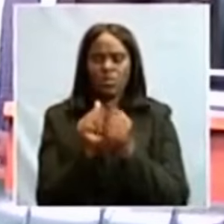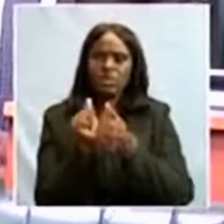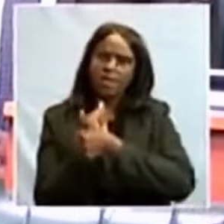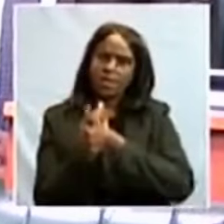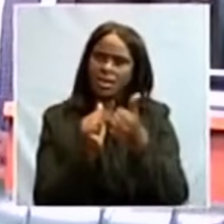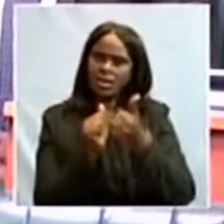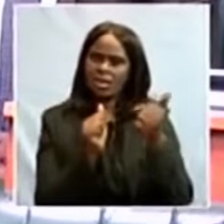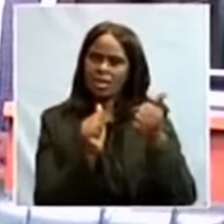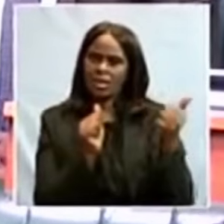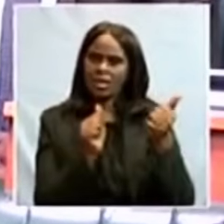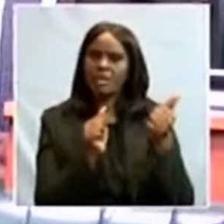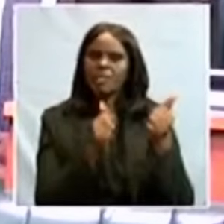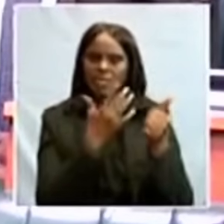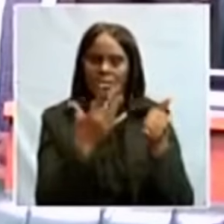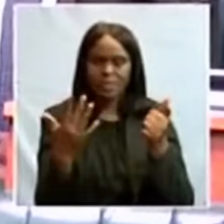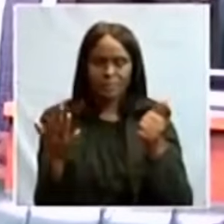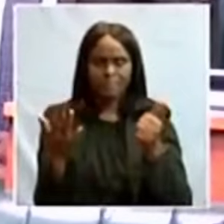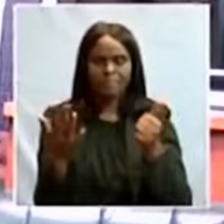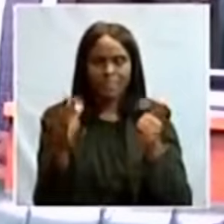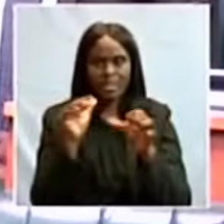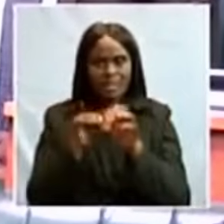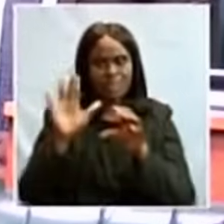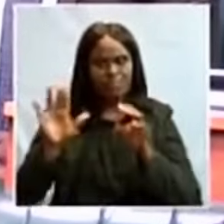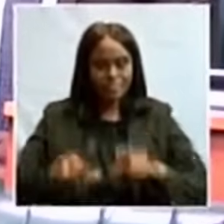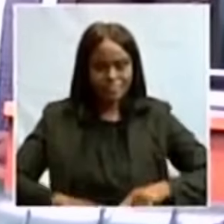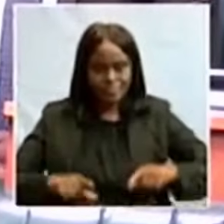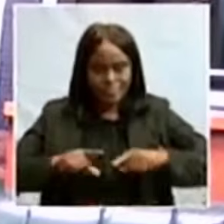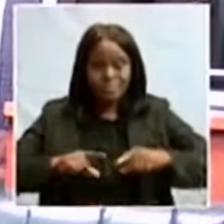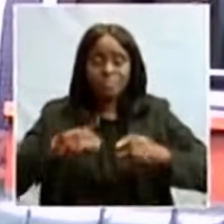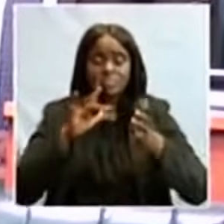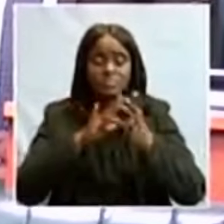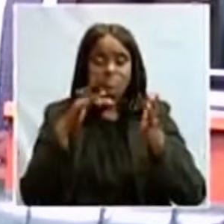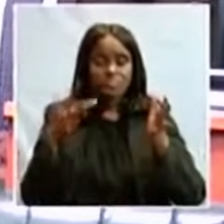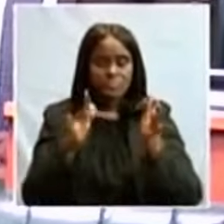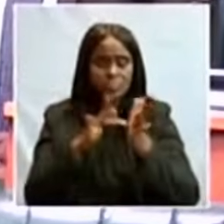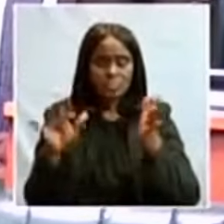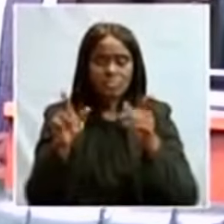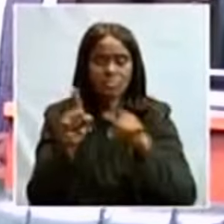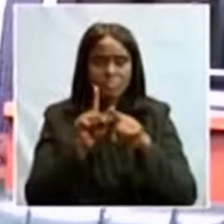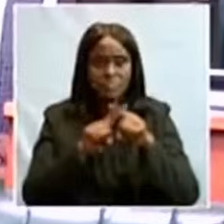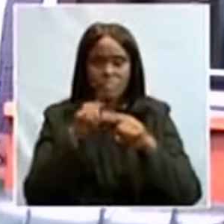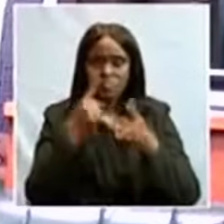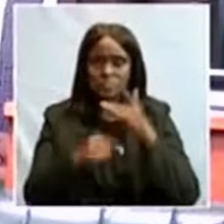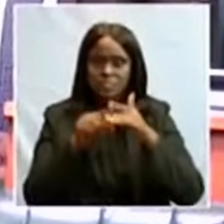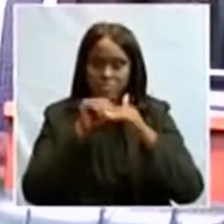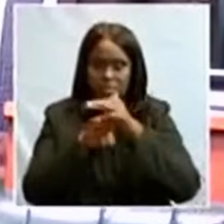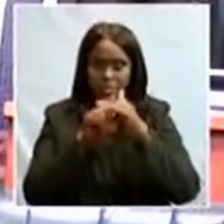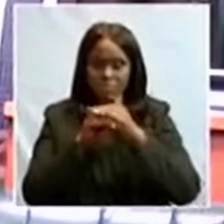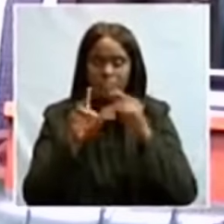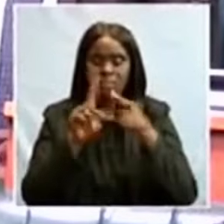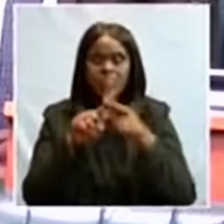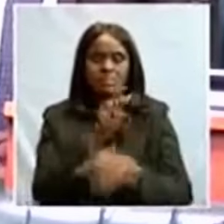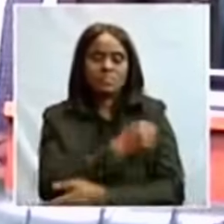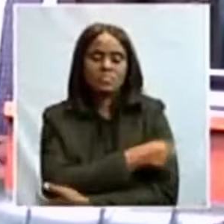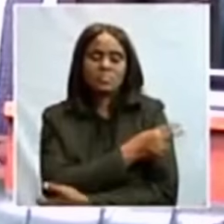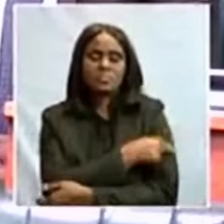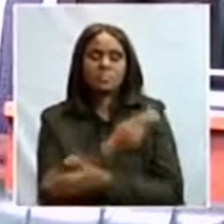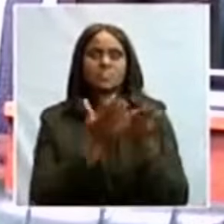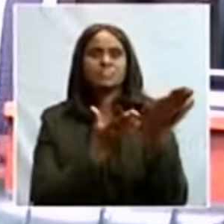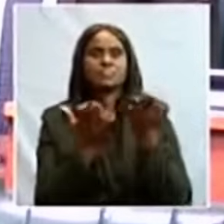other components of the cost of living is access to medical services.